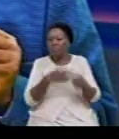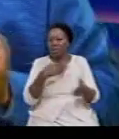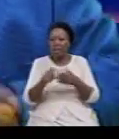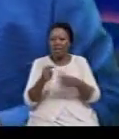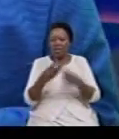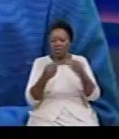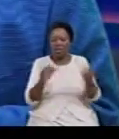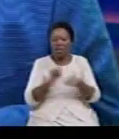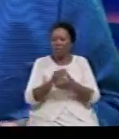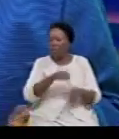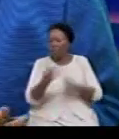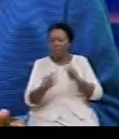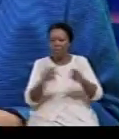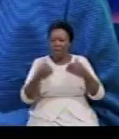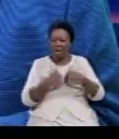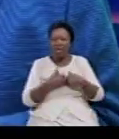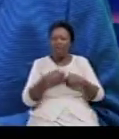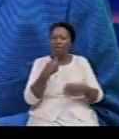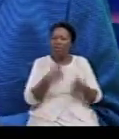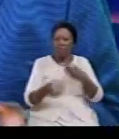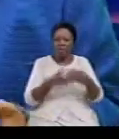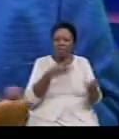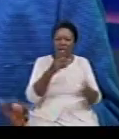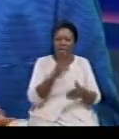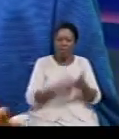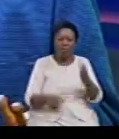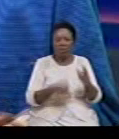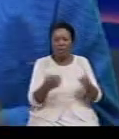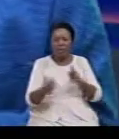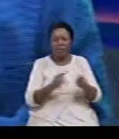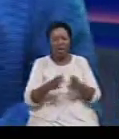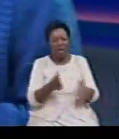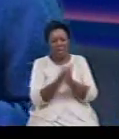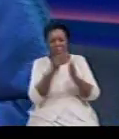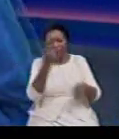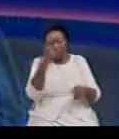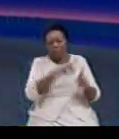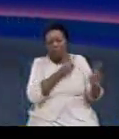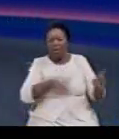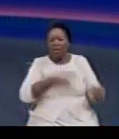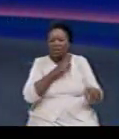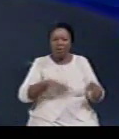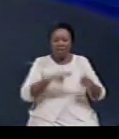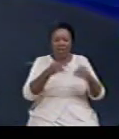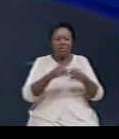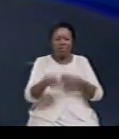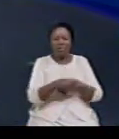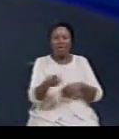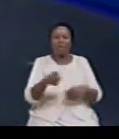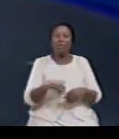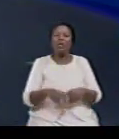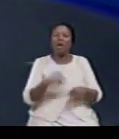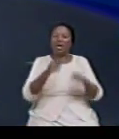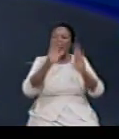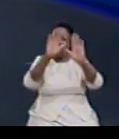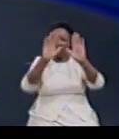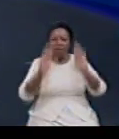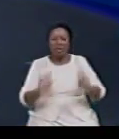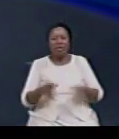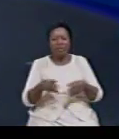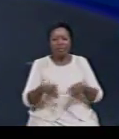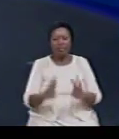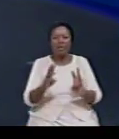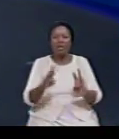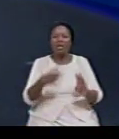have had, and whatever cure other people have had, whatever conversion other people have had, miraculous conversion